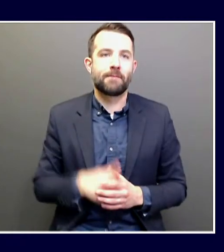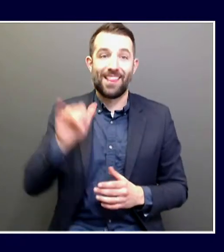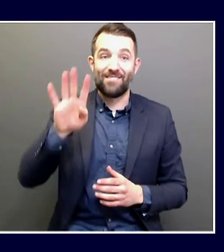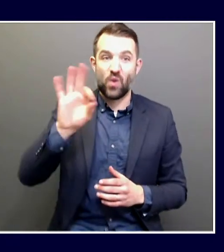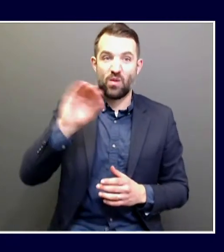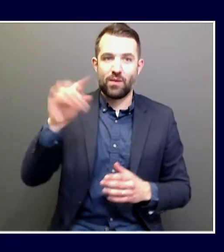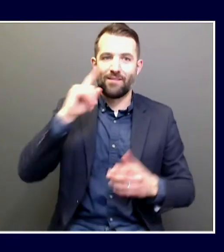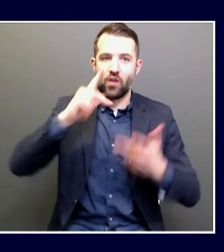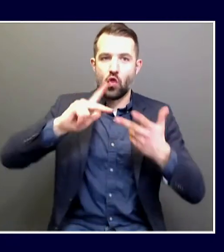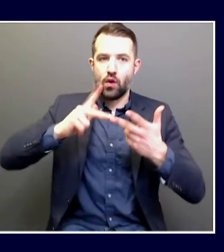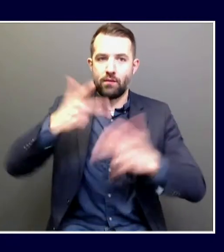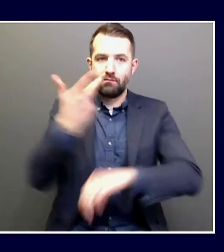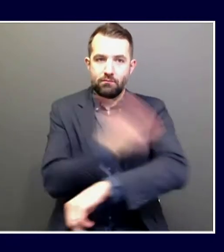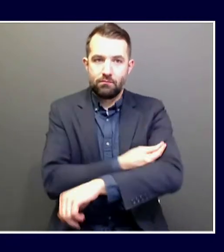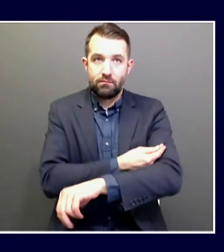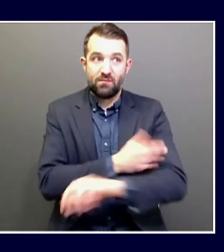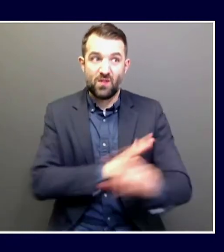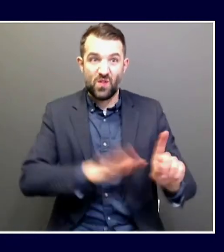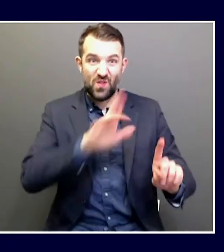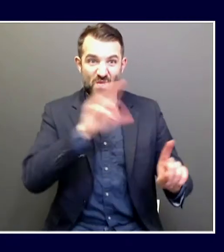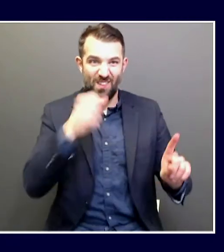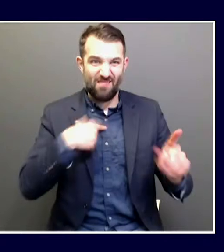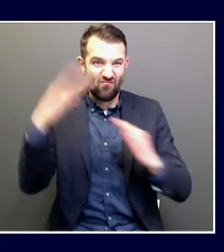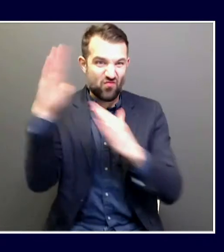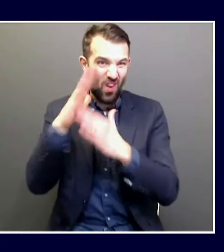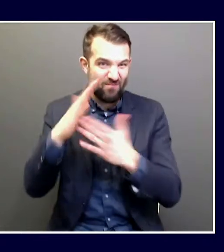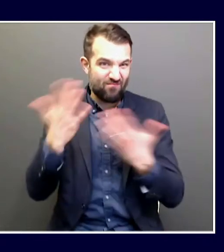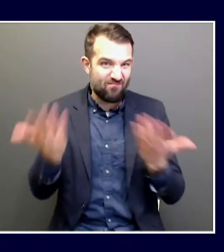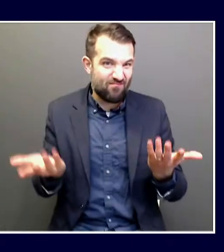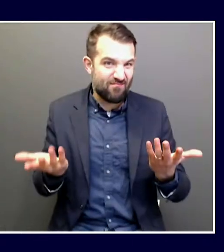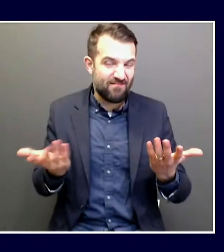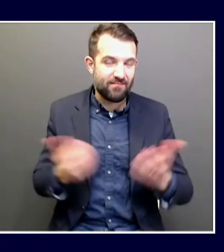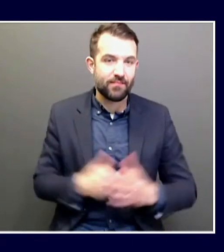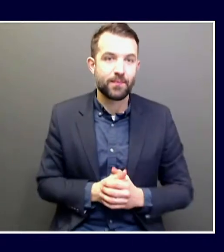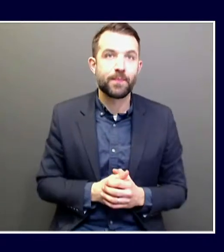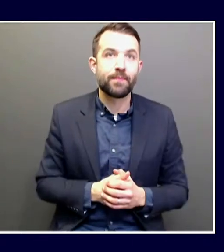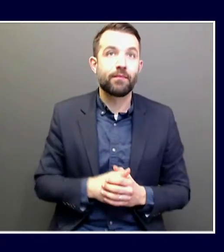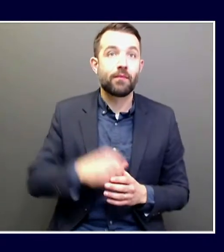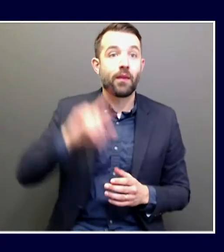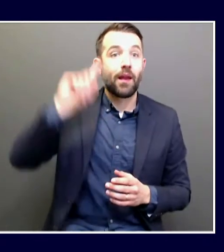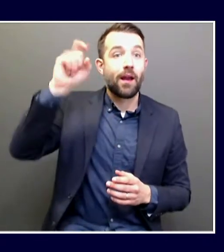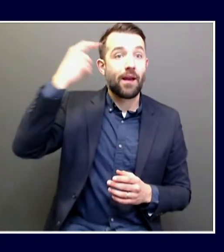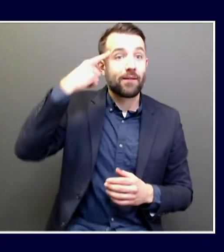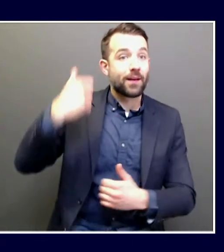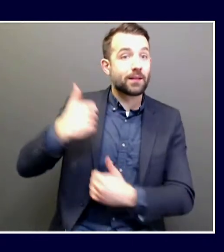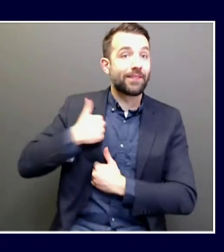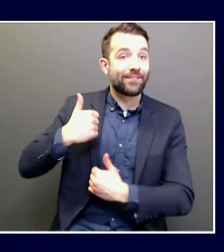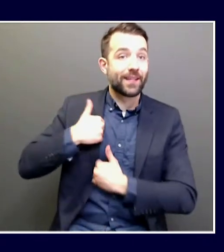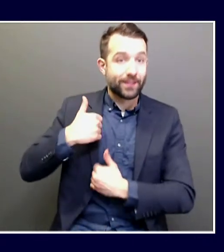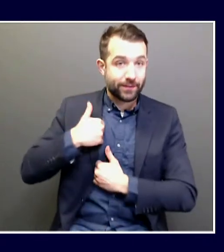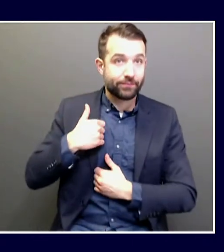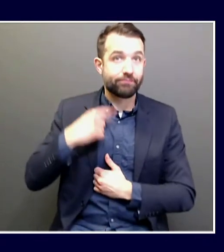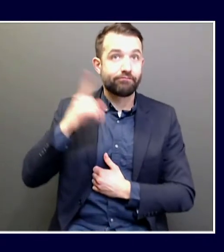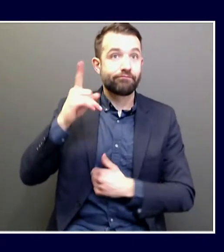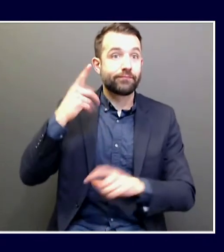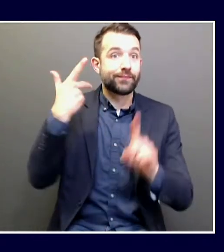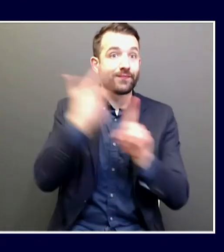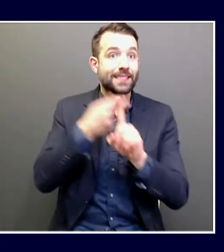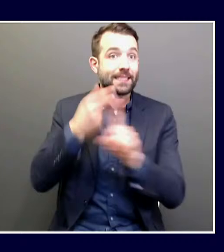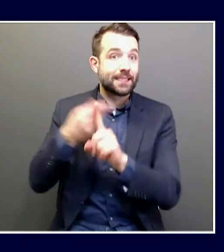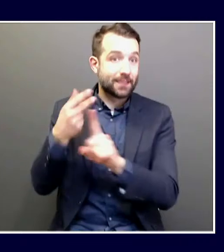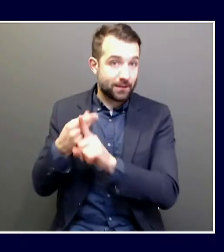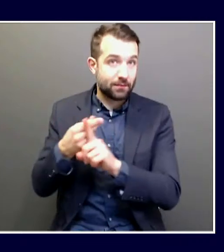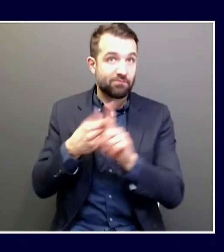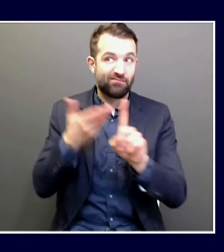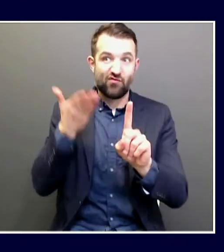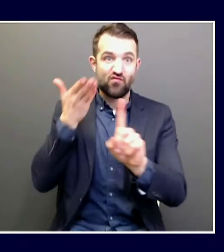my next update, and that is about the vaccination site at the Augusta Armory. That vaccination site at the